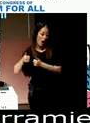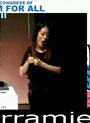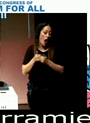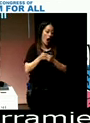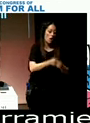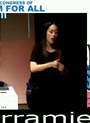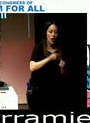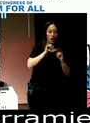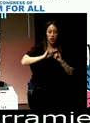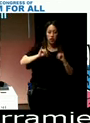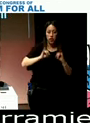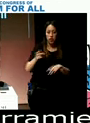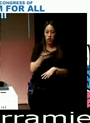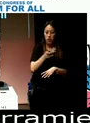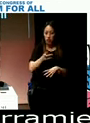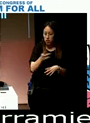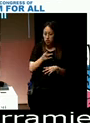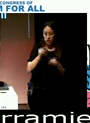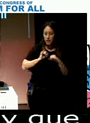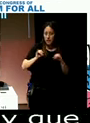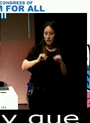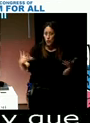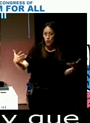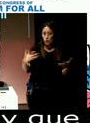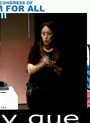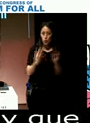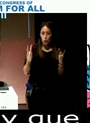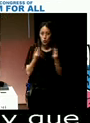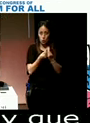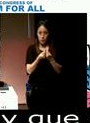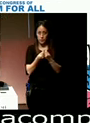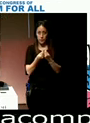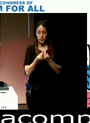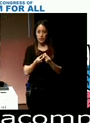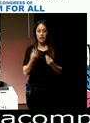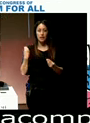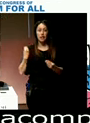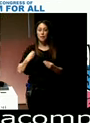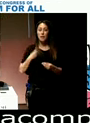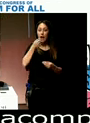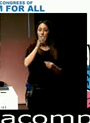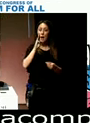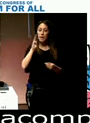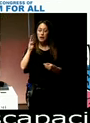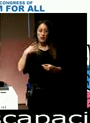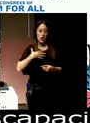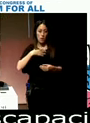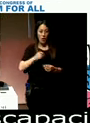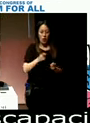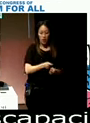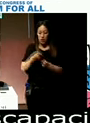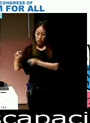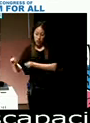both the disabled people and the people who accompany them. And the same product can be